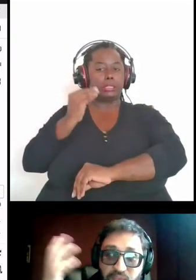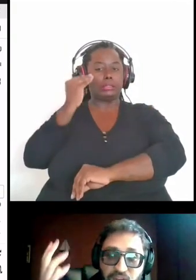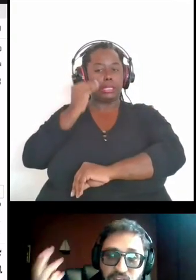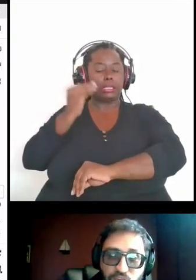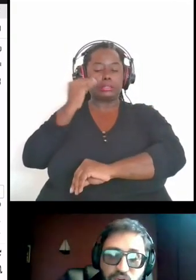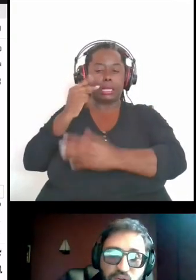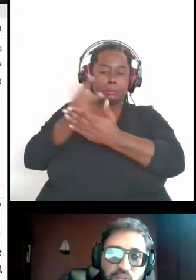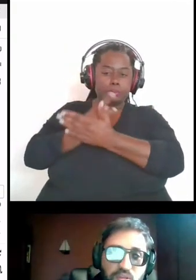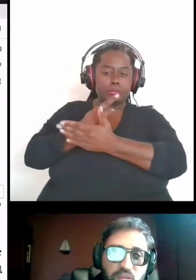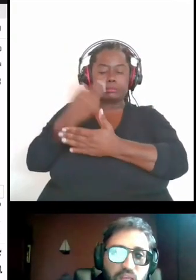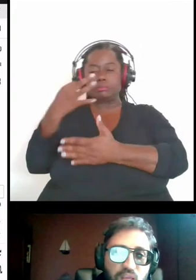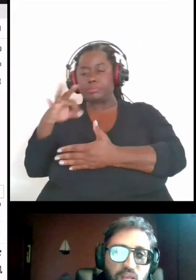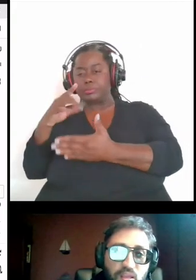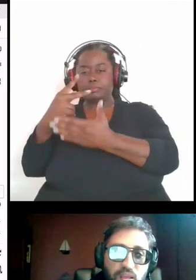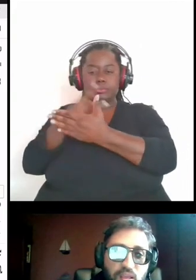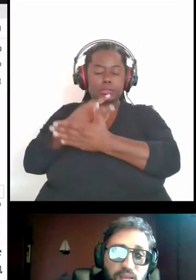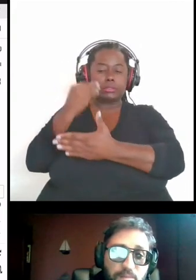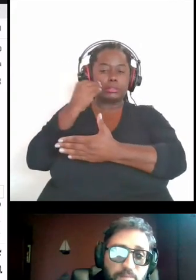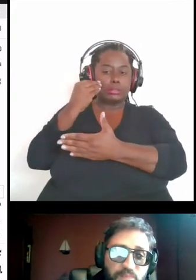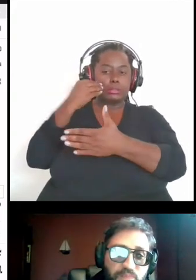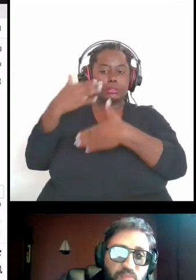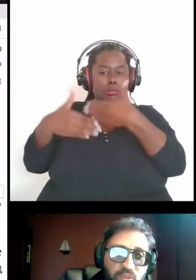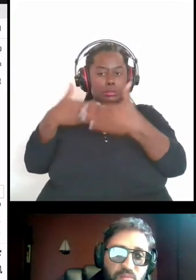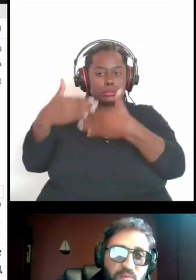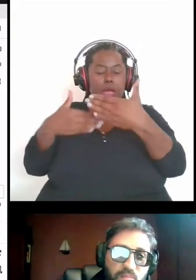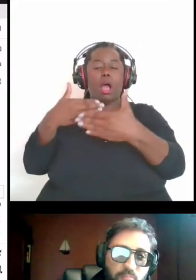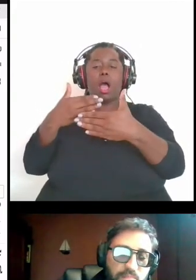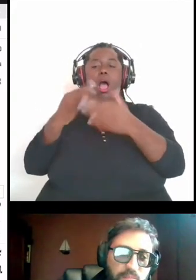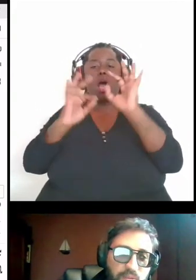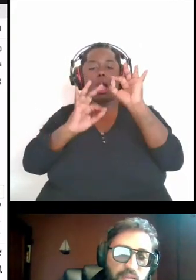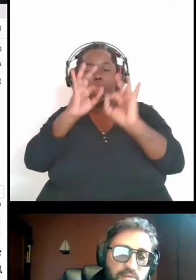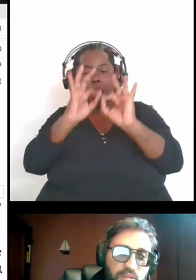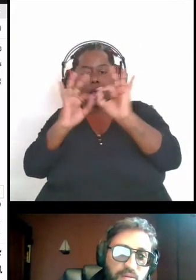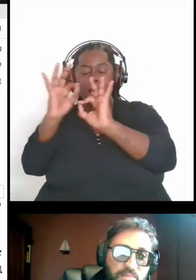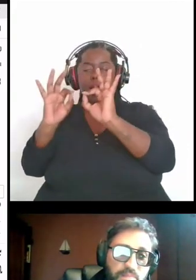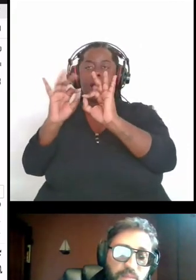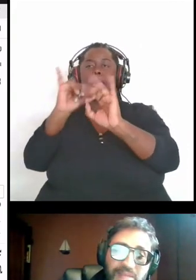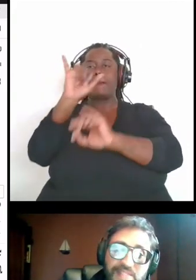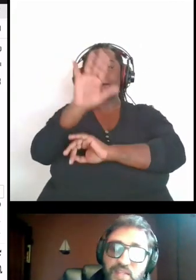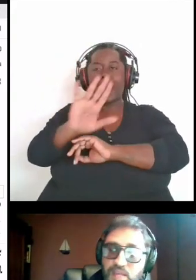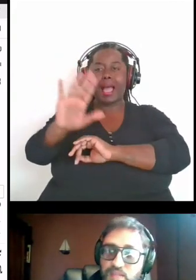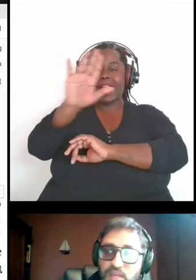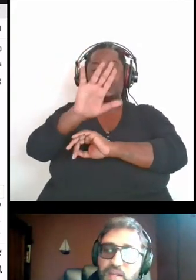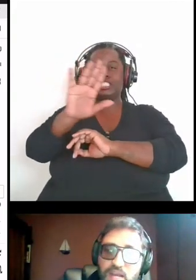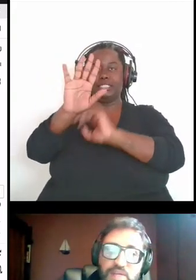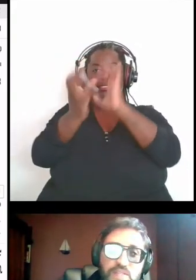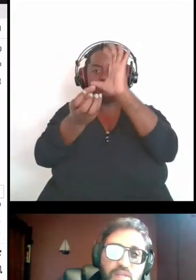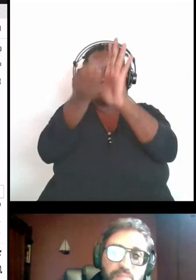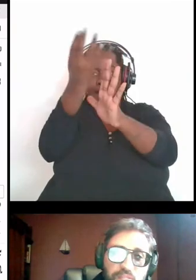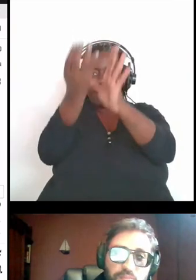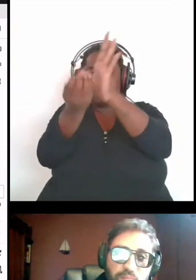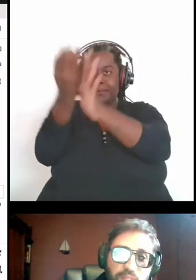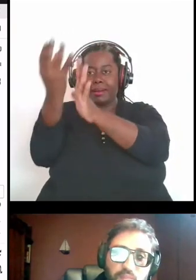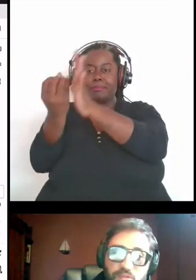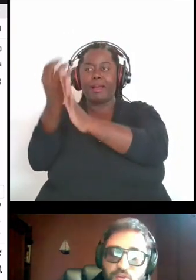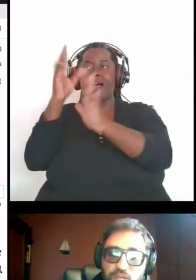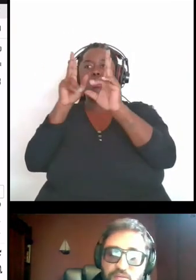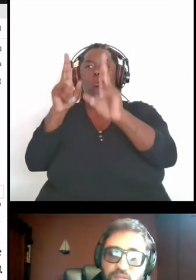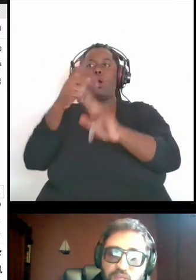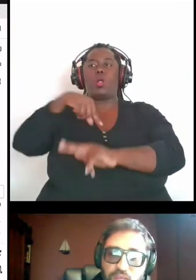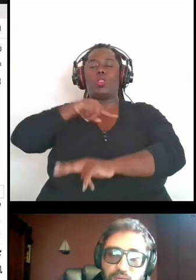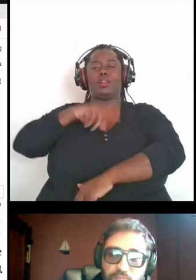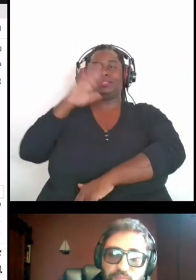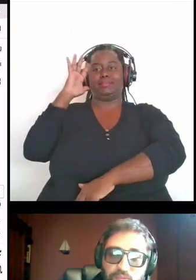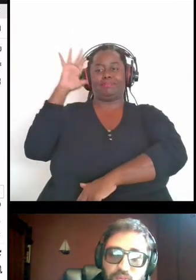trial and error this prompt was used to generate images according to the images that we had